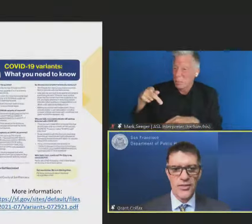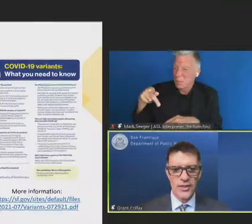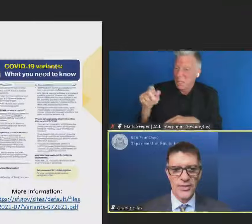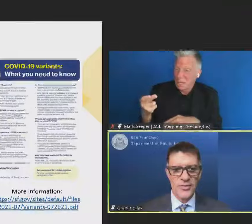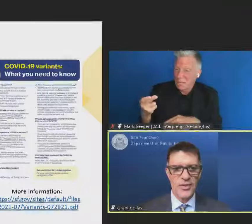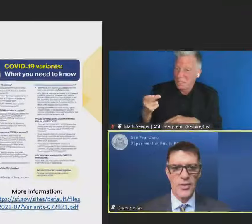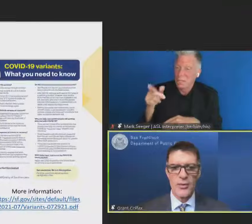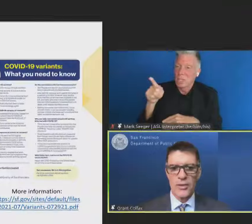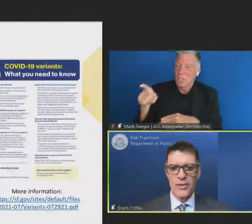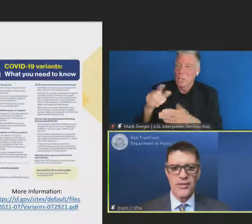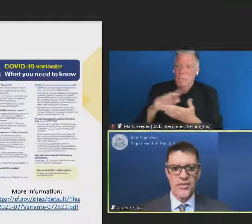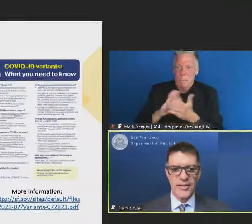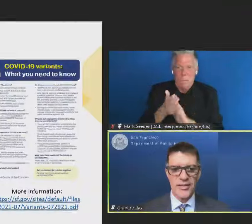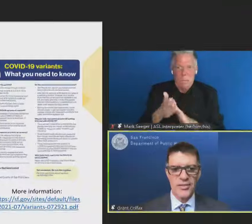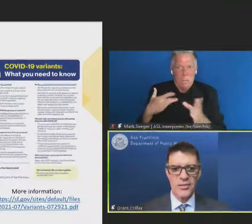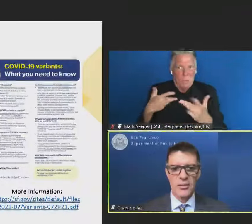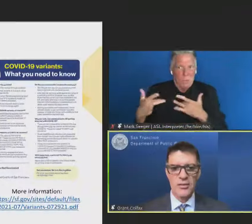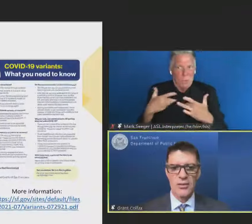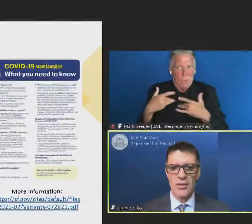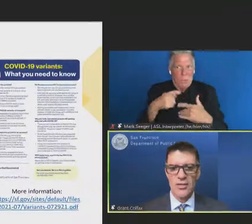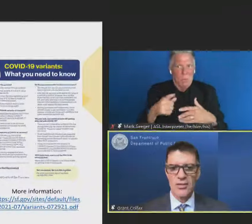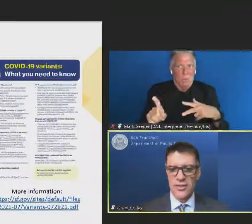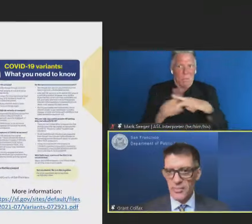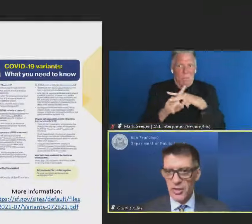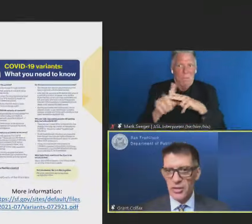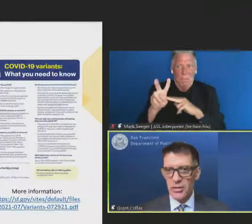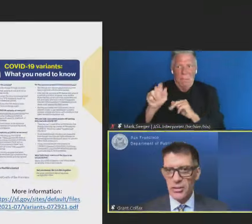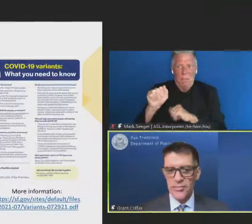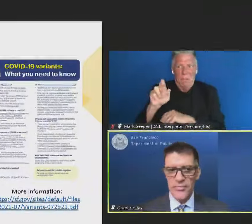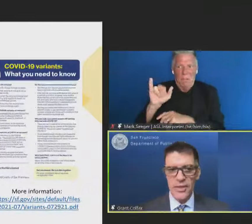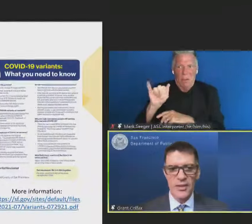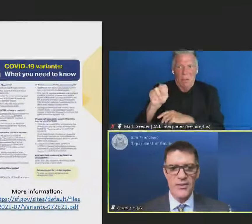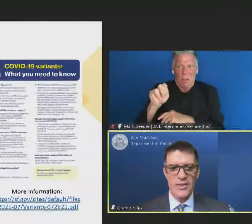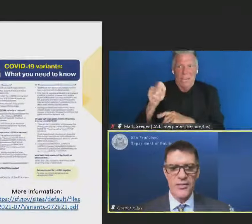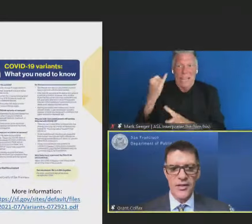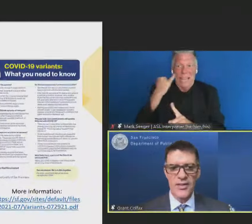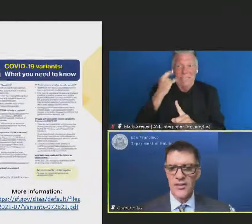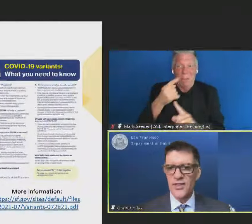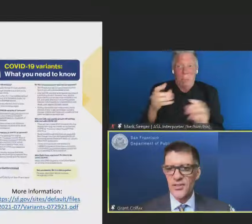COVID variants when it affects COVID transmission,